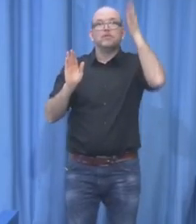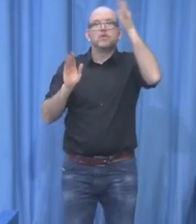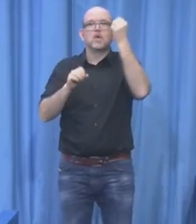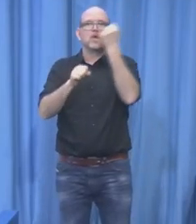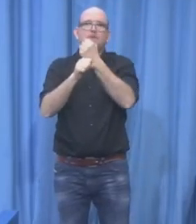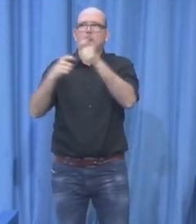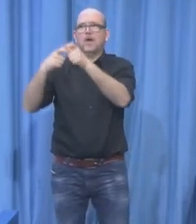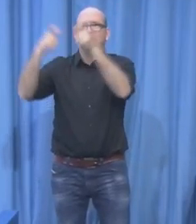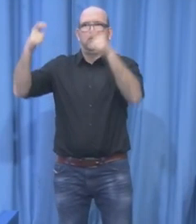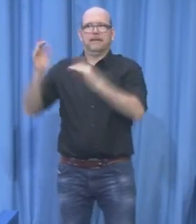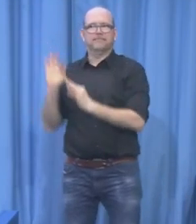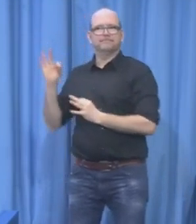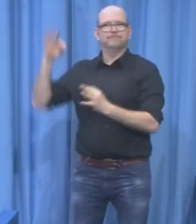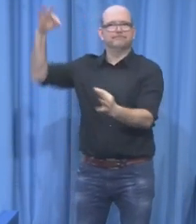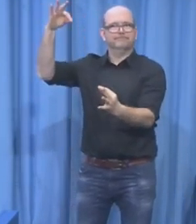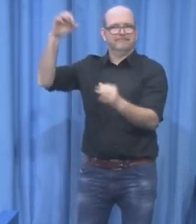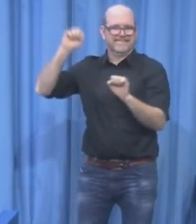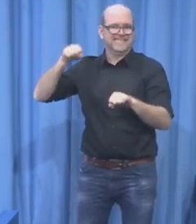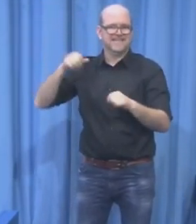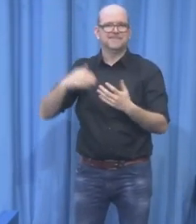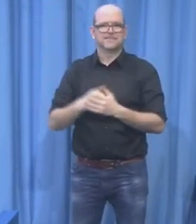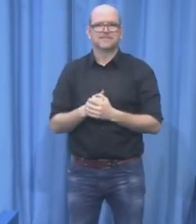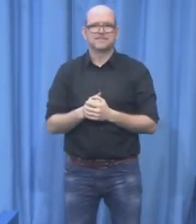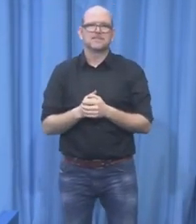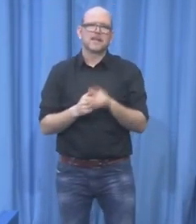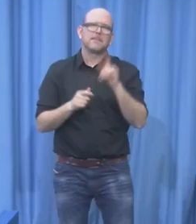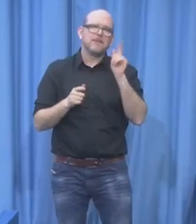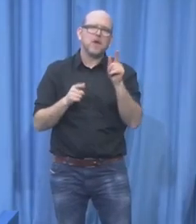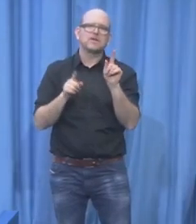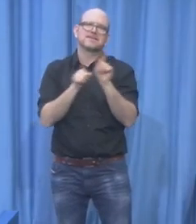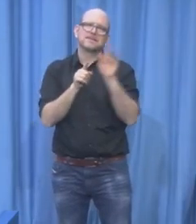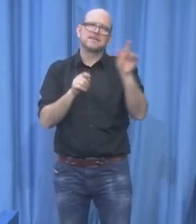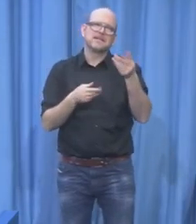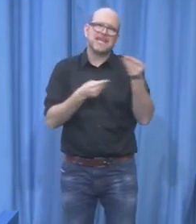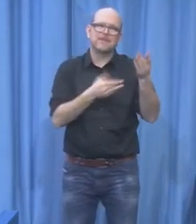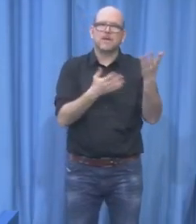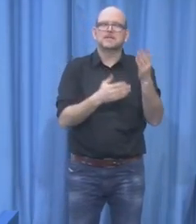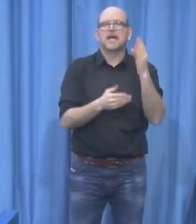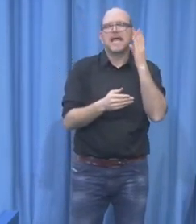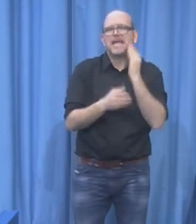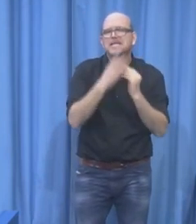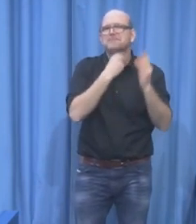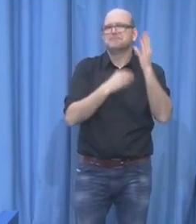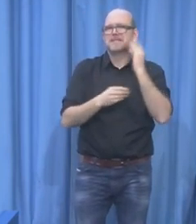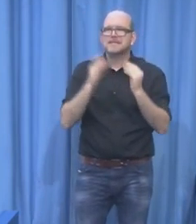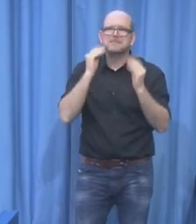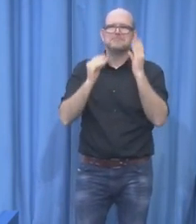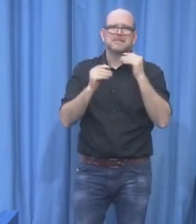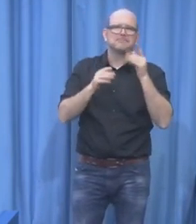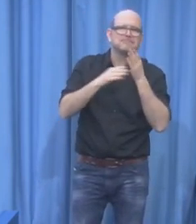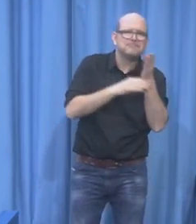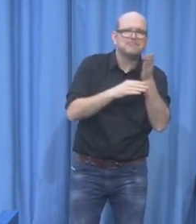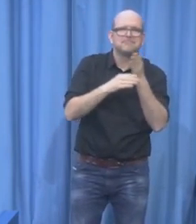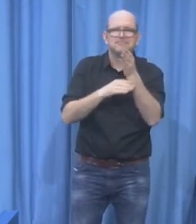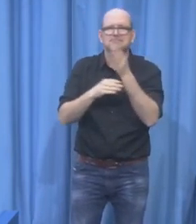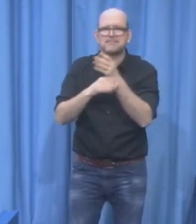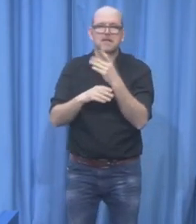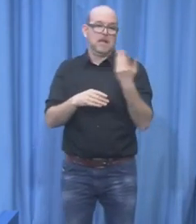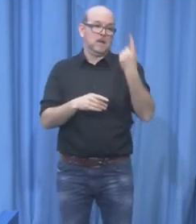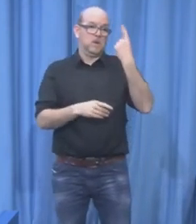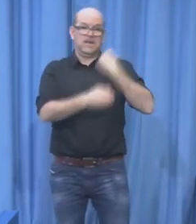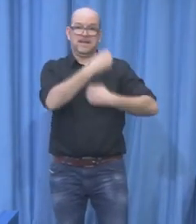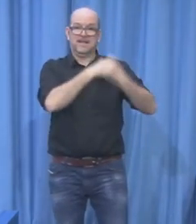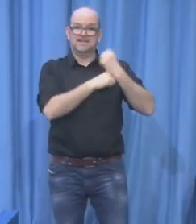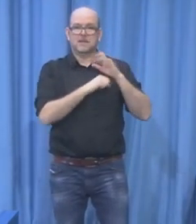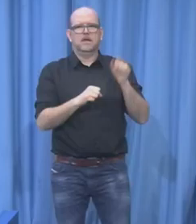to practice mock interviews. And in our group last year, two of the interns got jobs directly from members of the Business Advisory